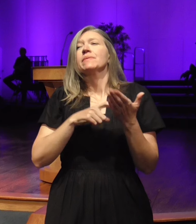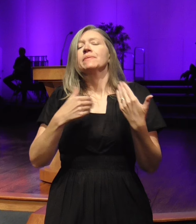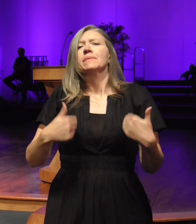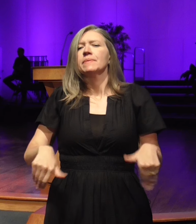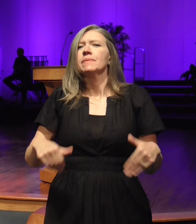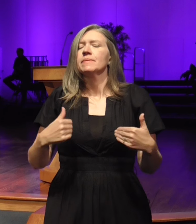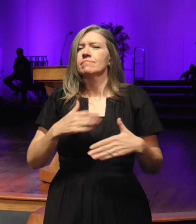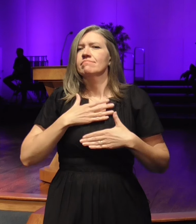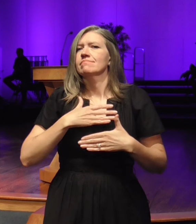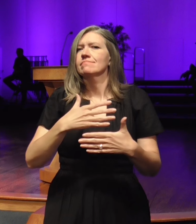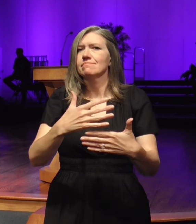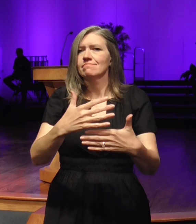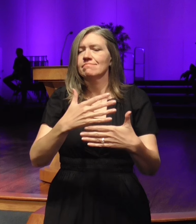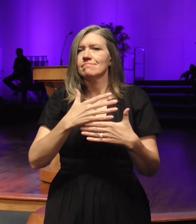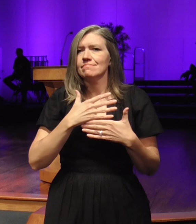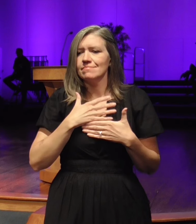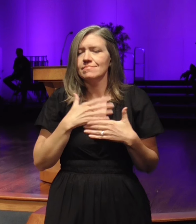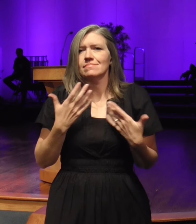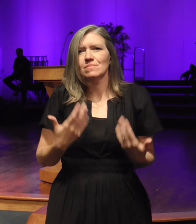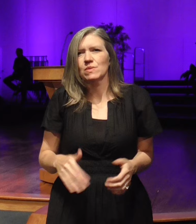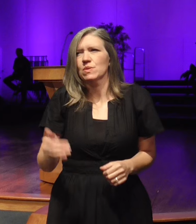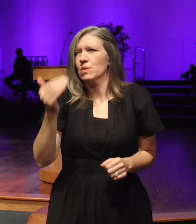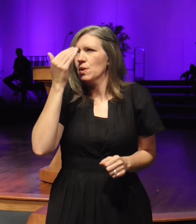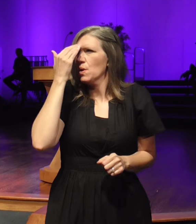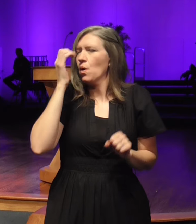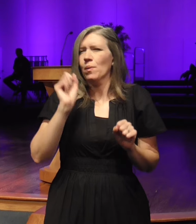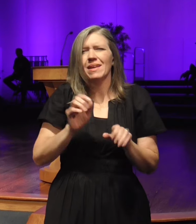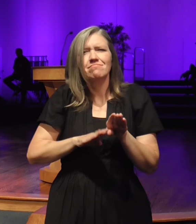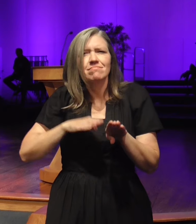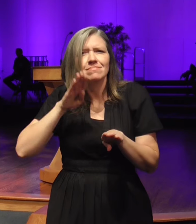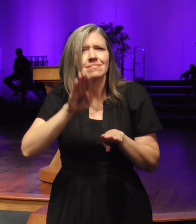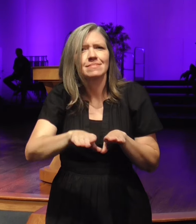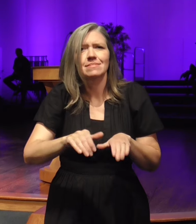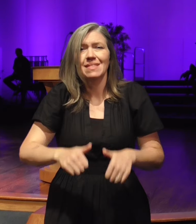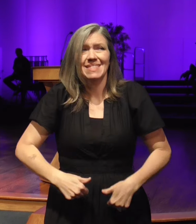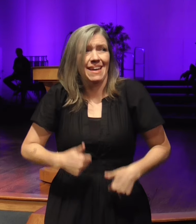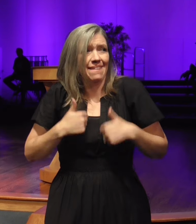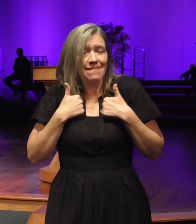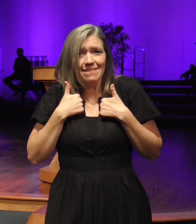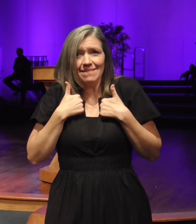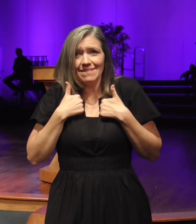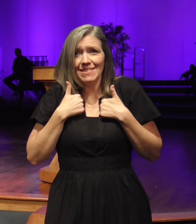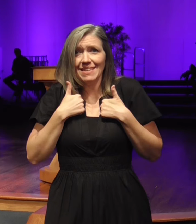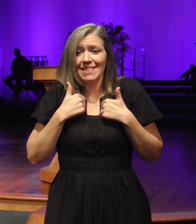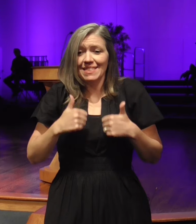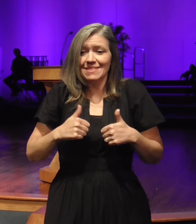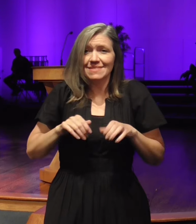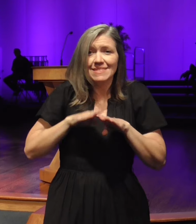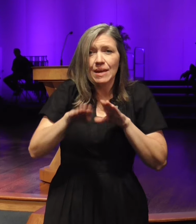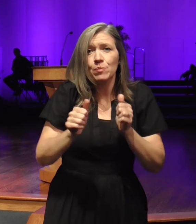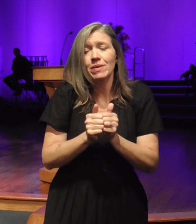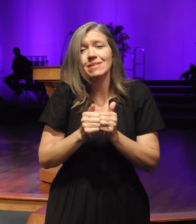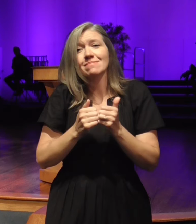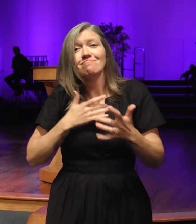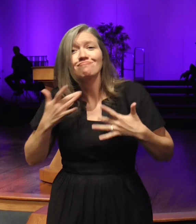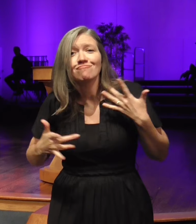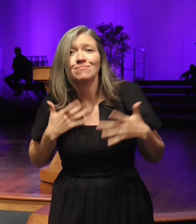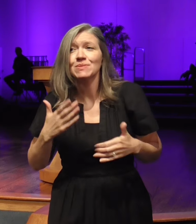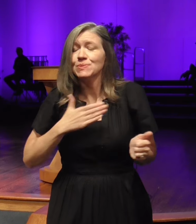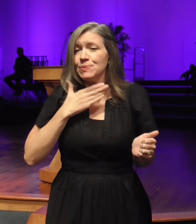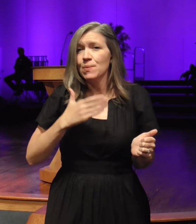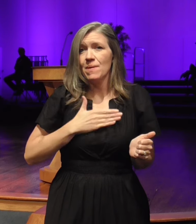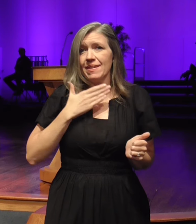and moves and has its being within us, we take a deep breath and know that we can step